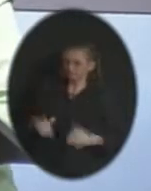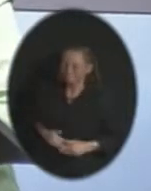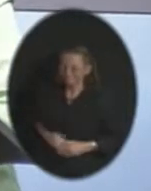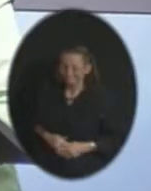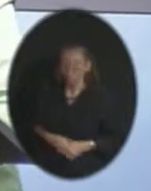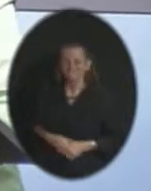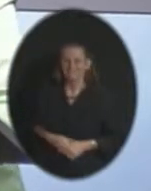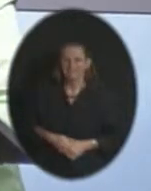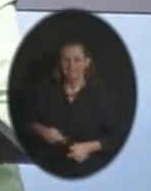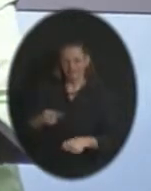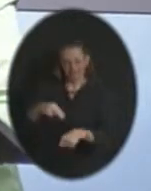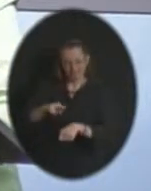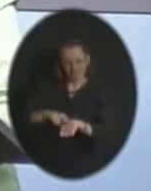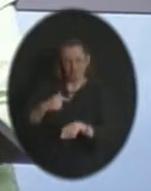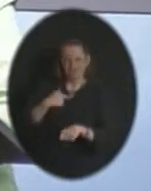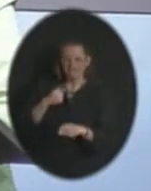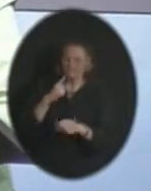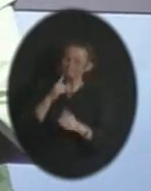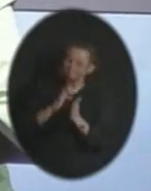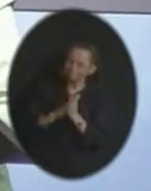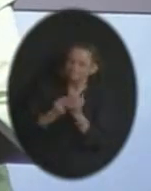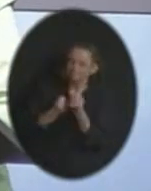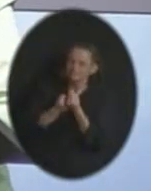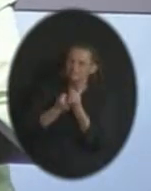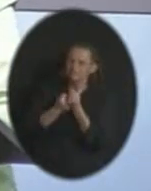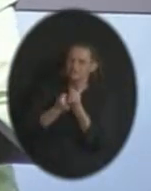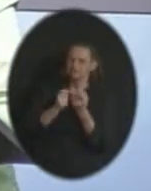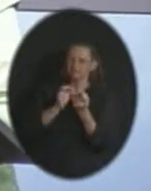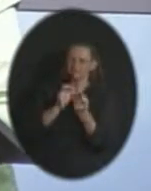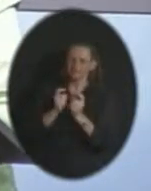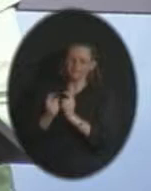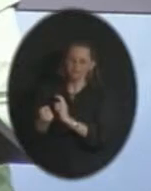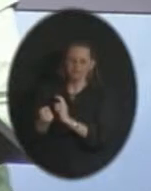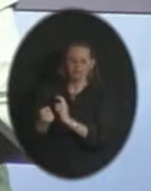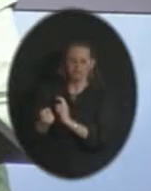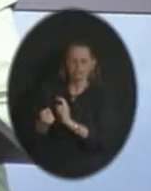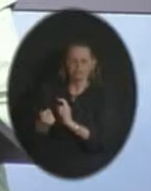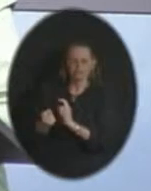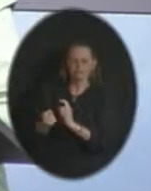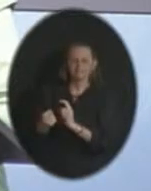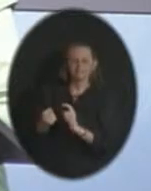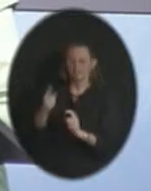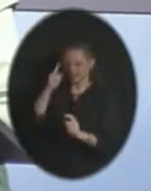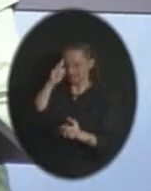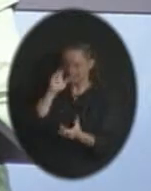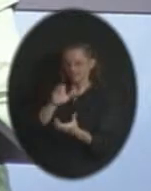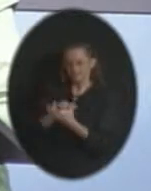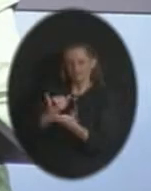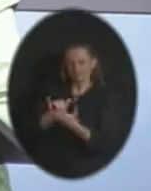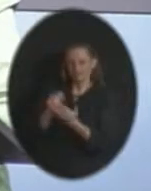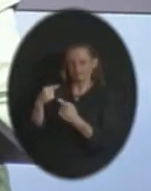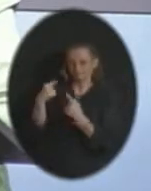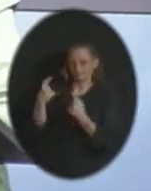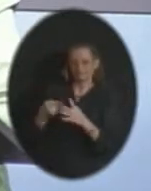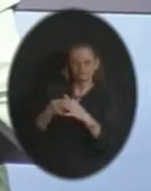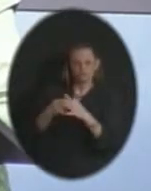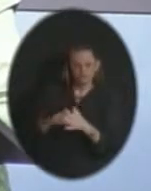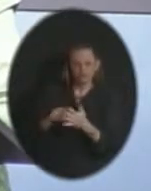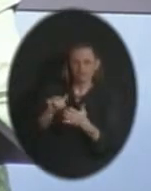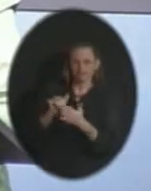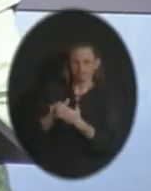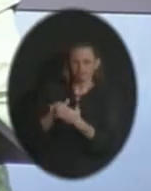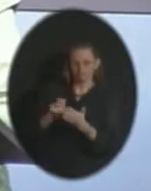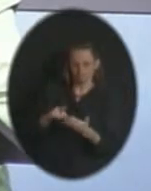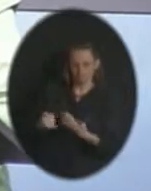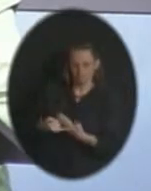Of course, I was a great supporter for the reconfiguration. I believed in that from the day that we started that initiative,